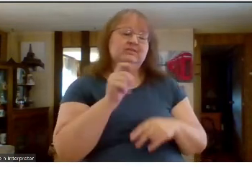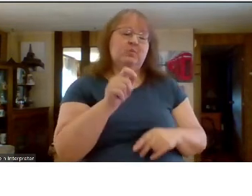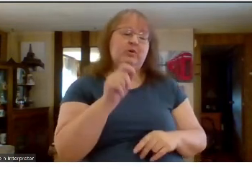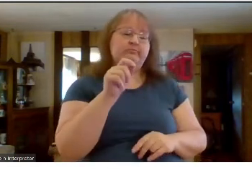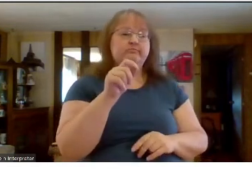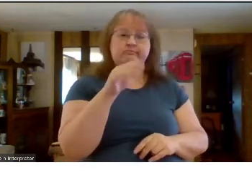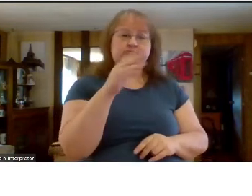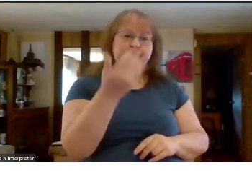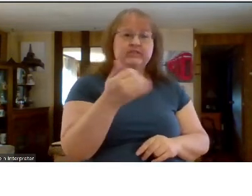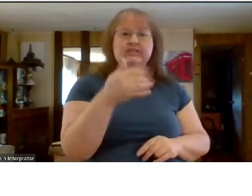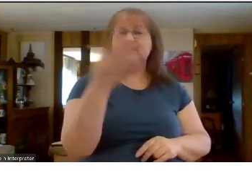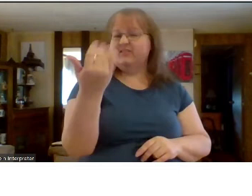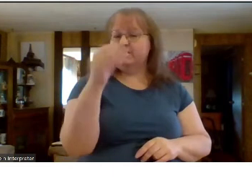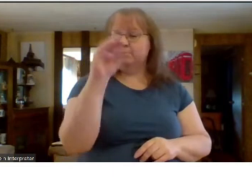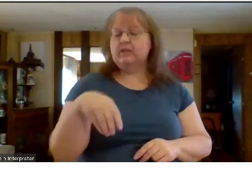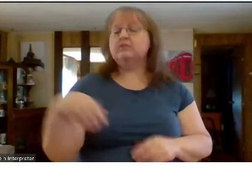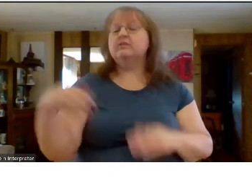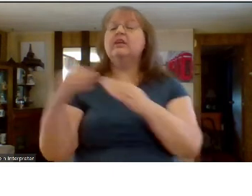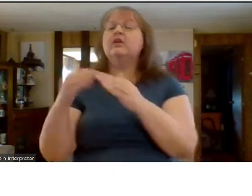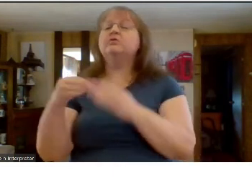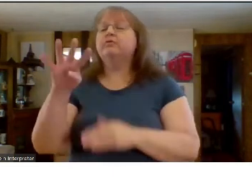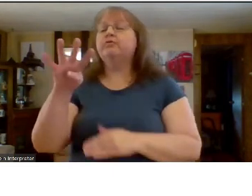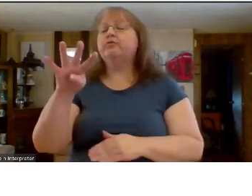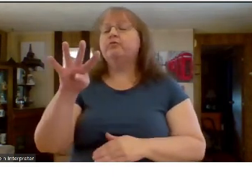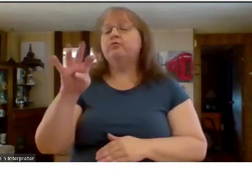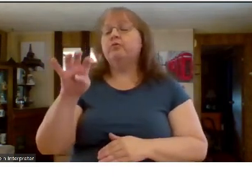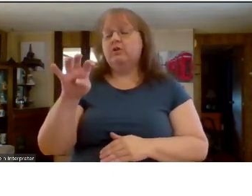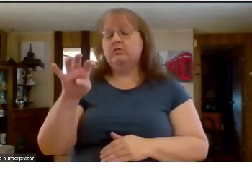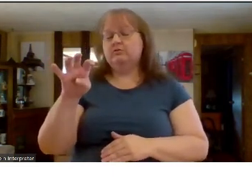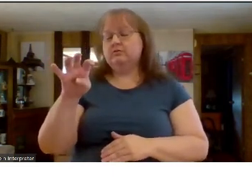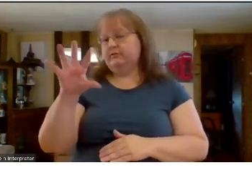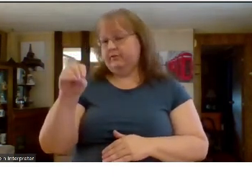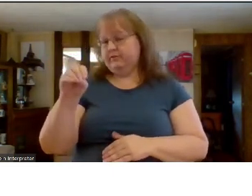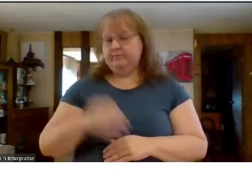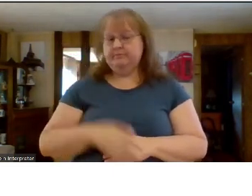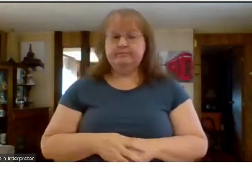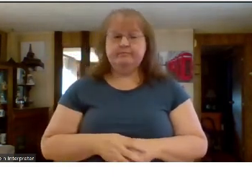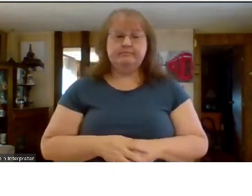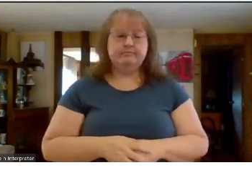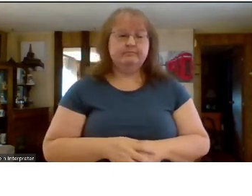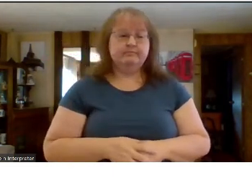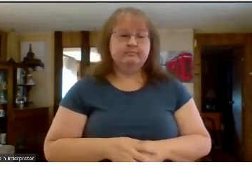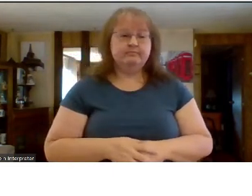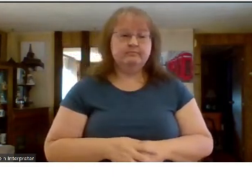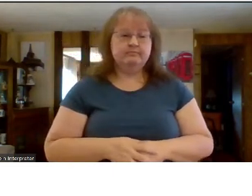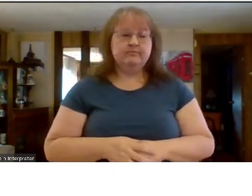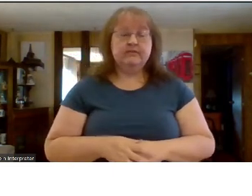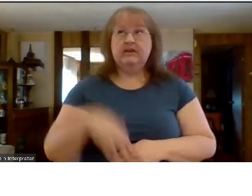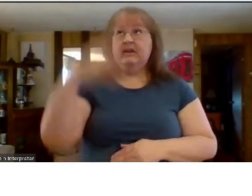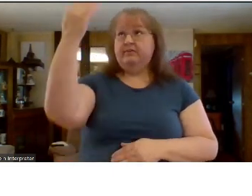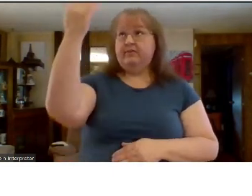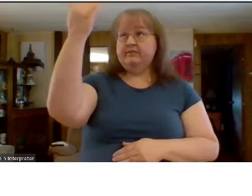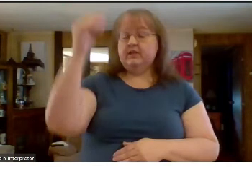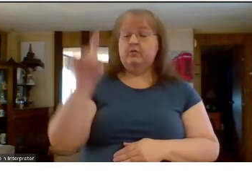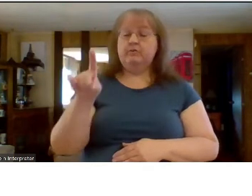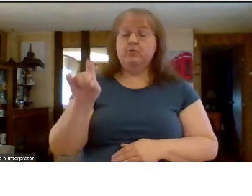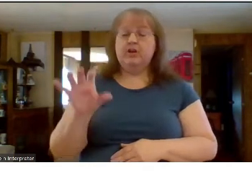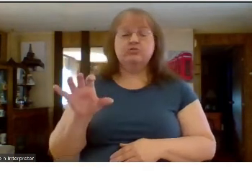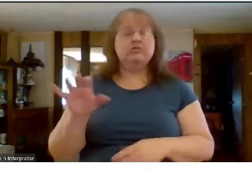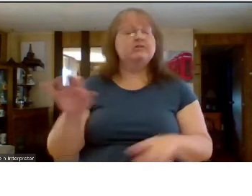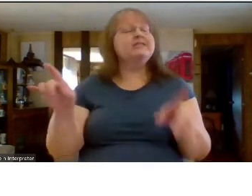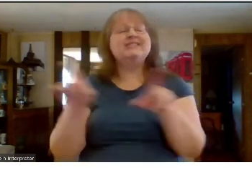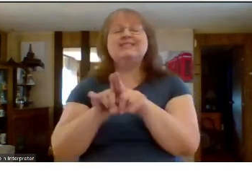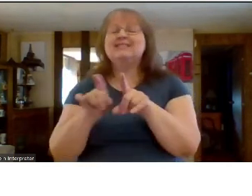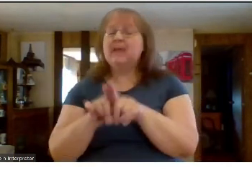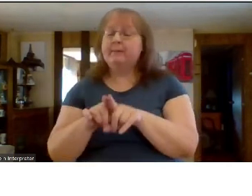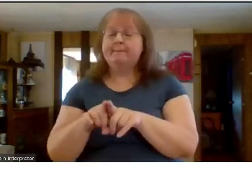3,000? 450. Because this is percent. Okay, so 15 out of 100 is the